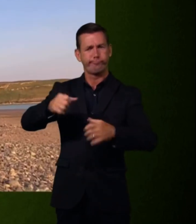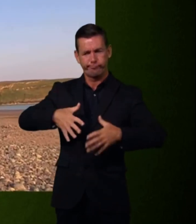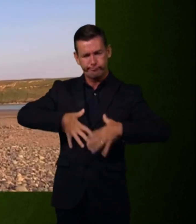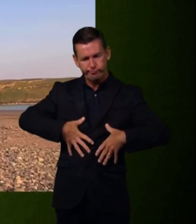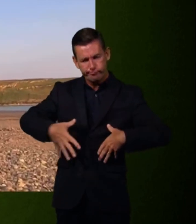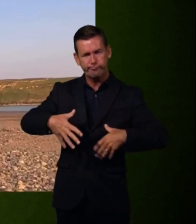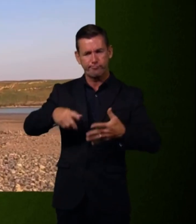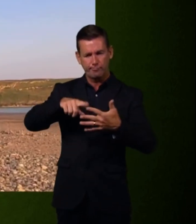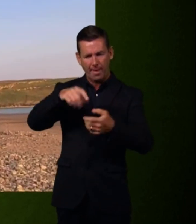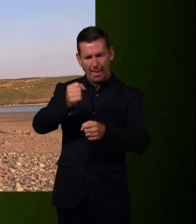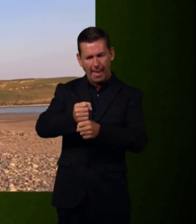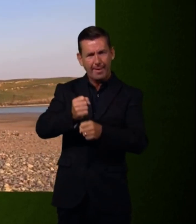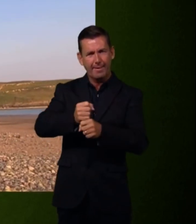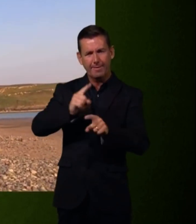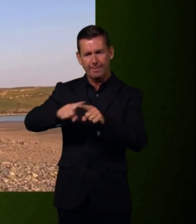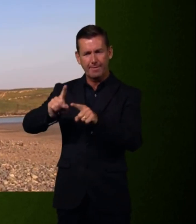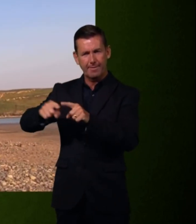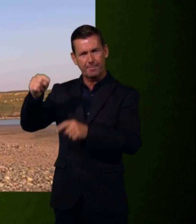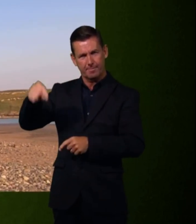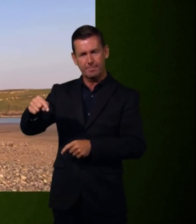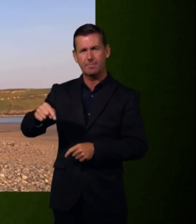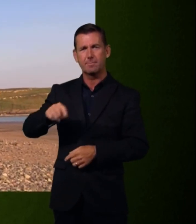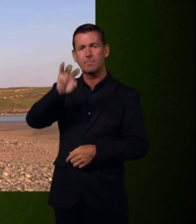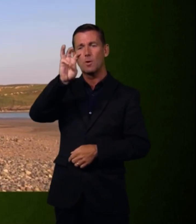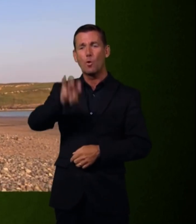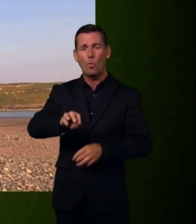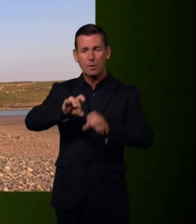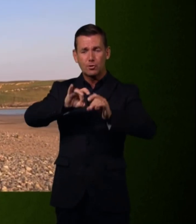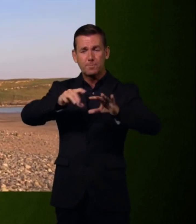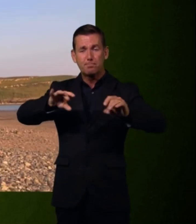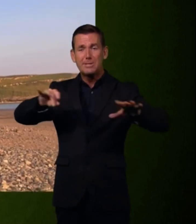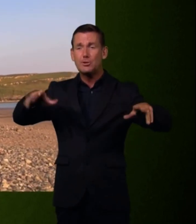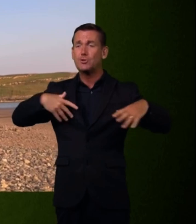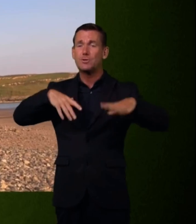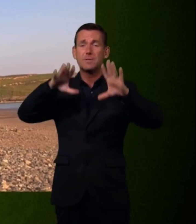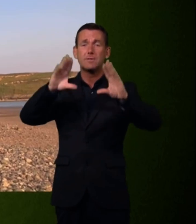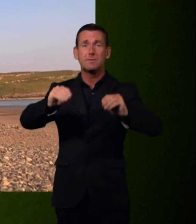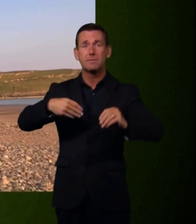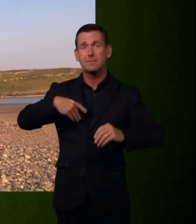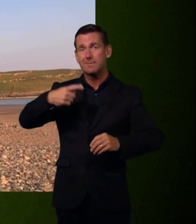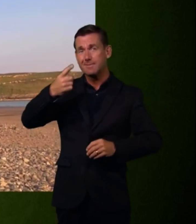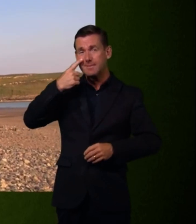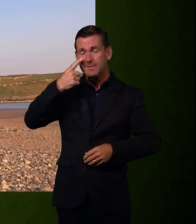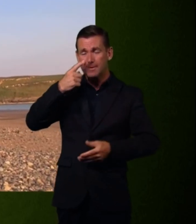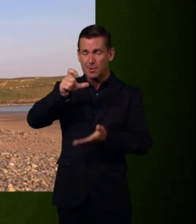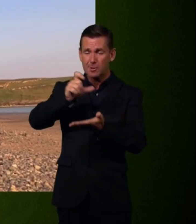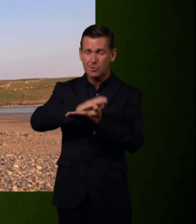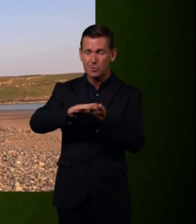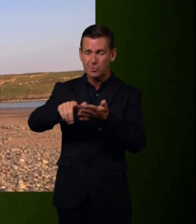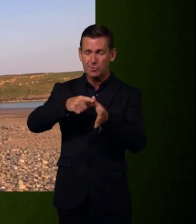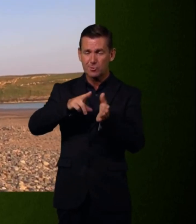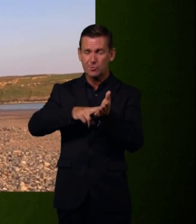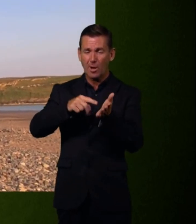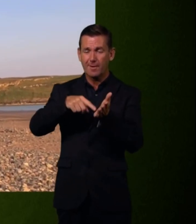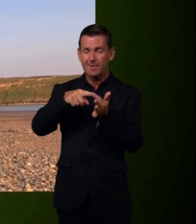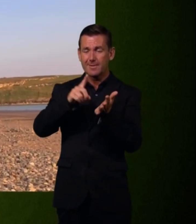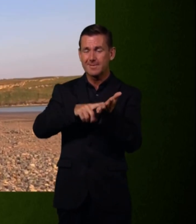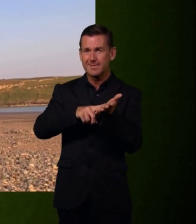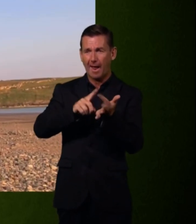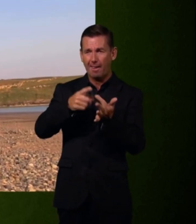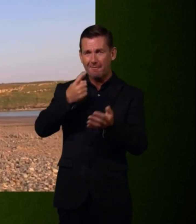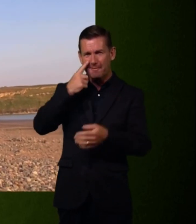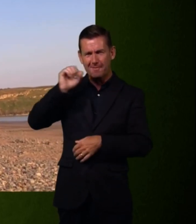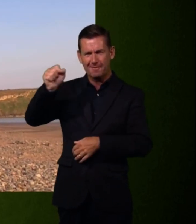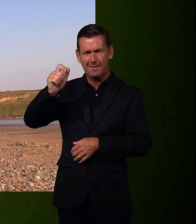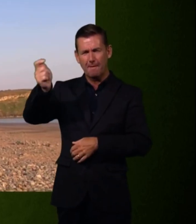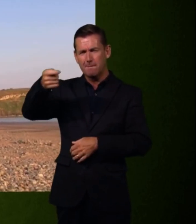Now, we're going to leave the Welsh beach, we're going to leave the sunshine as we join Chantelle Lindsay, and she's going to be taking us into a